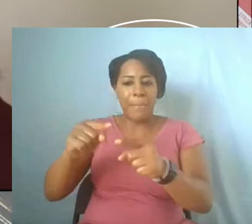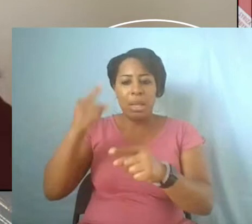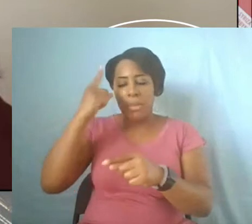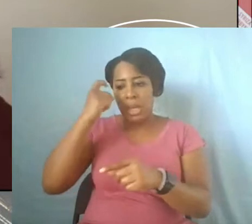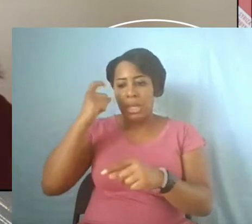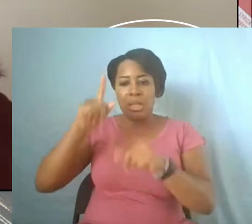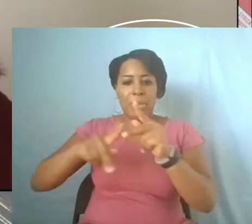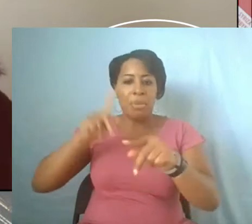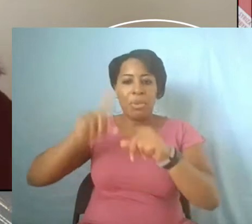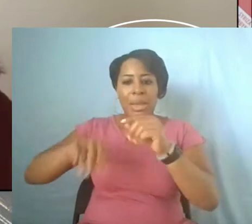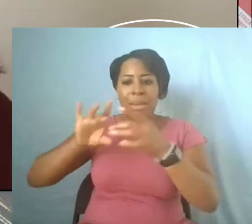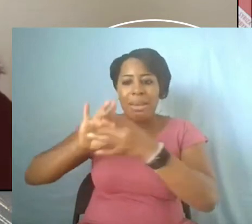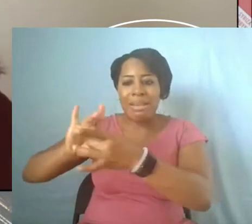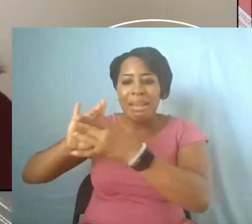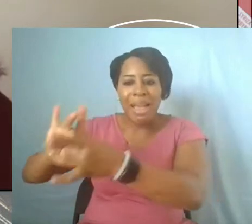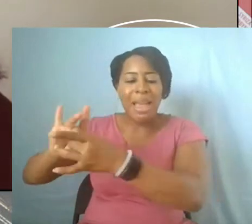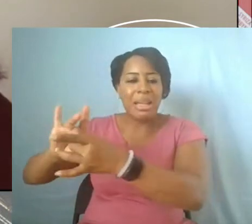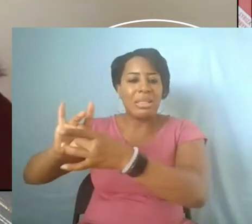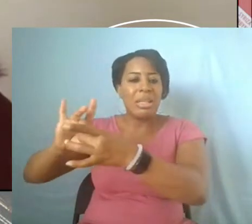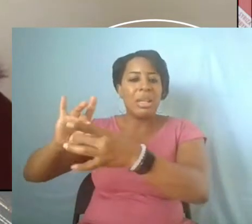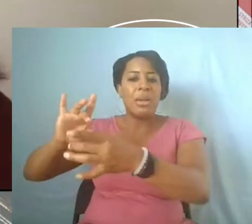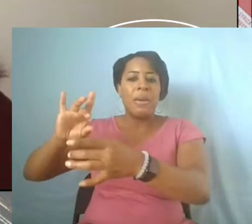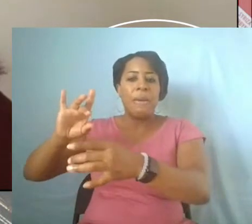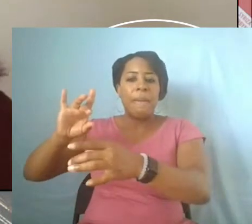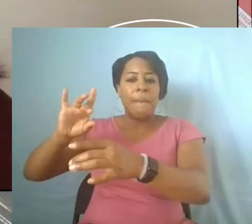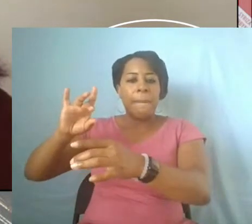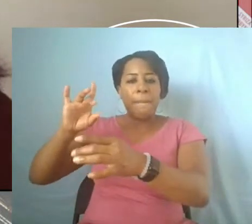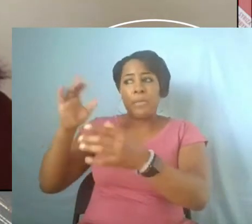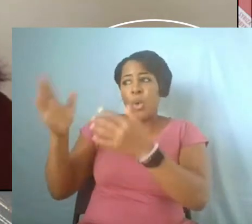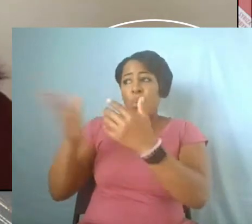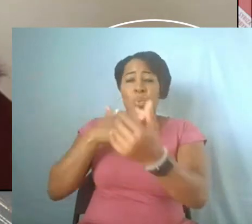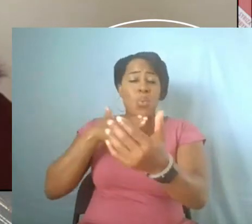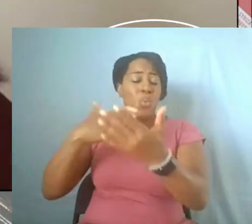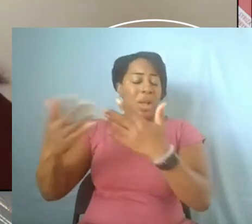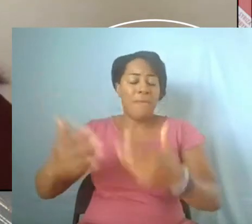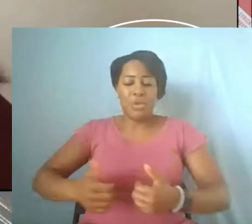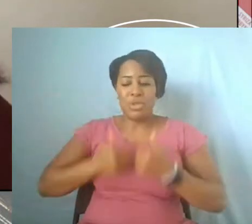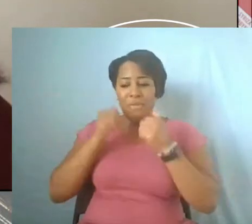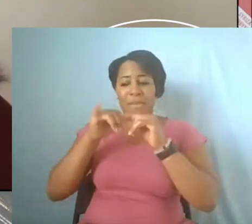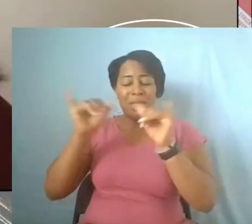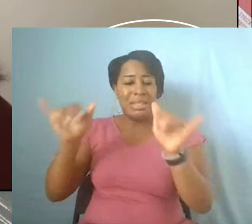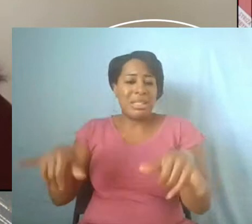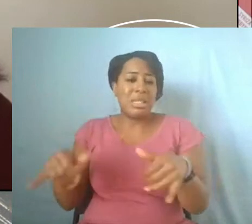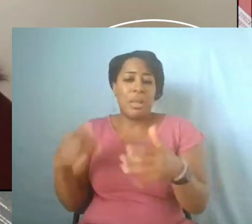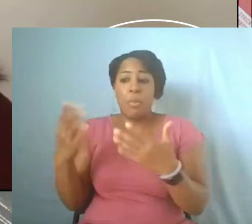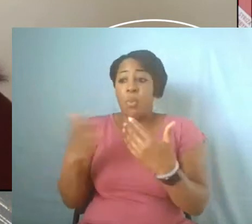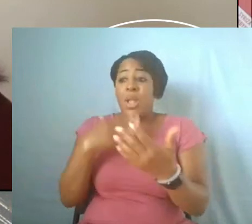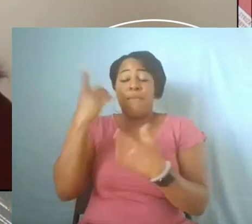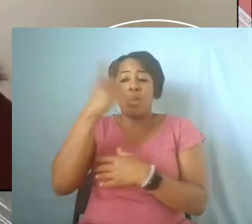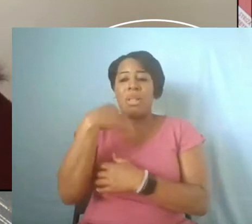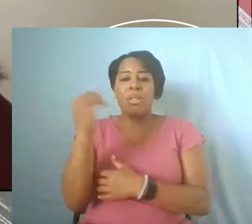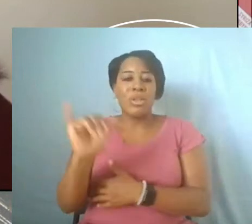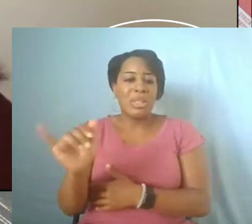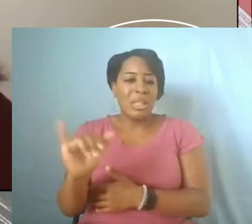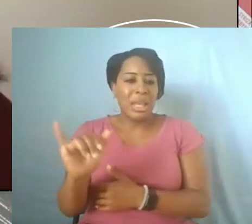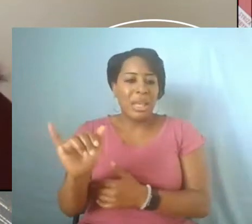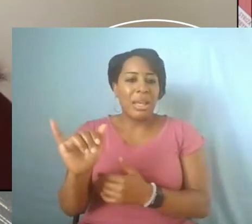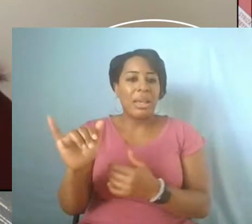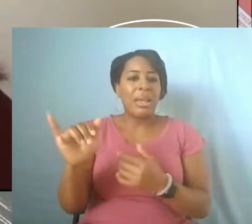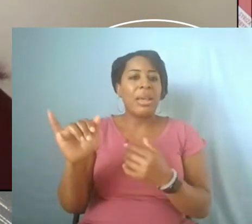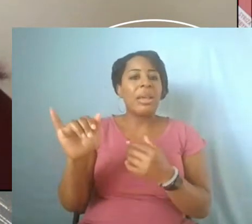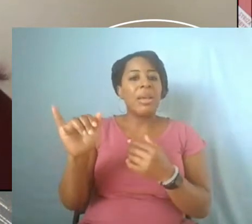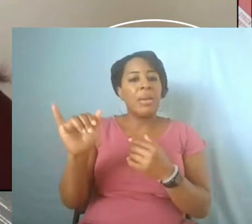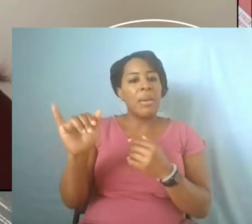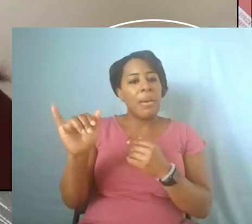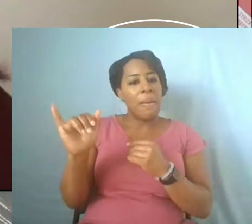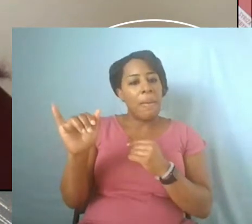are parolees, in whatever, surviving the system, whatever it may look like. They can't